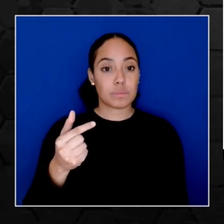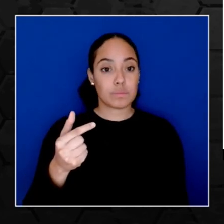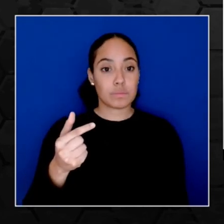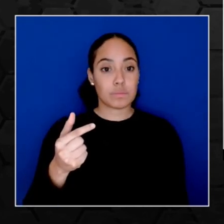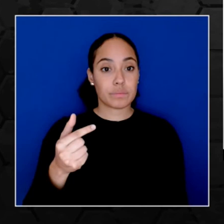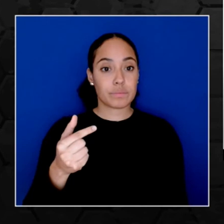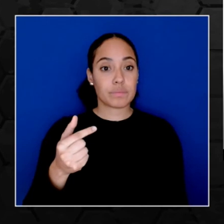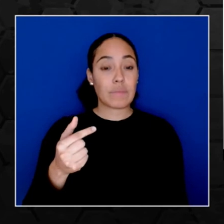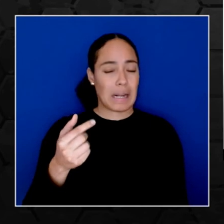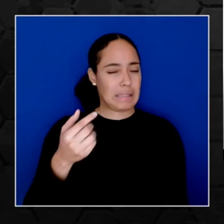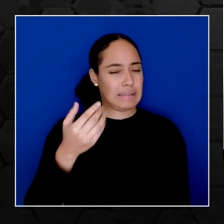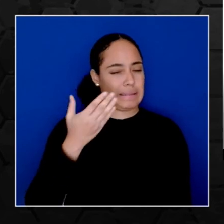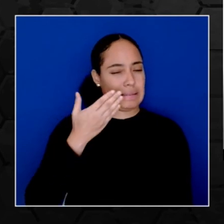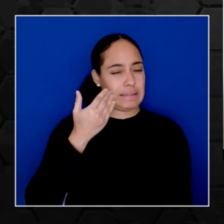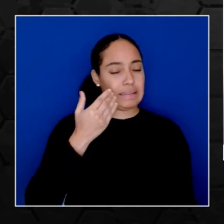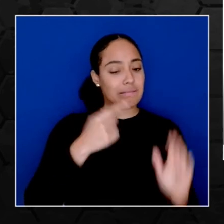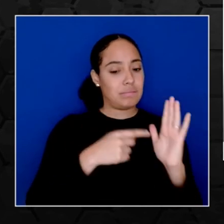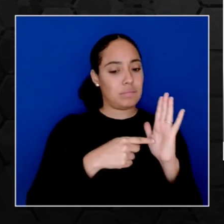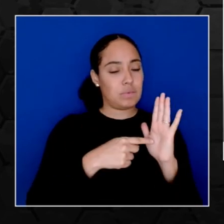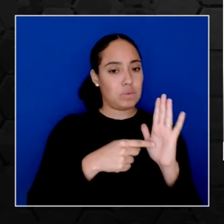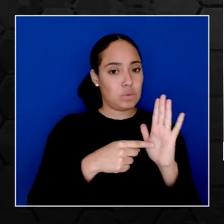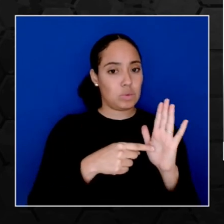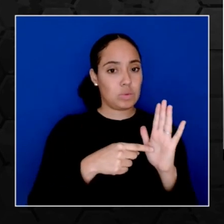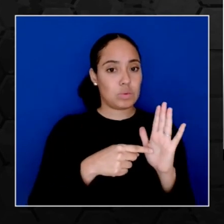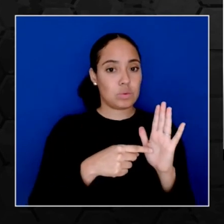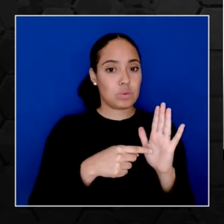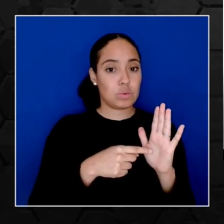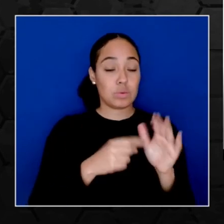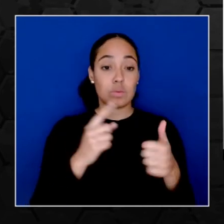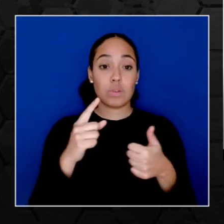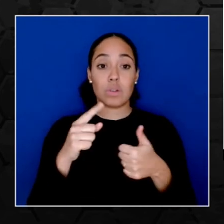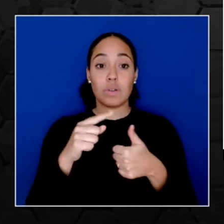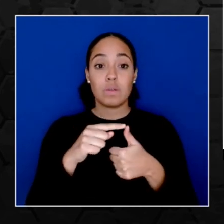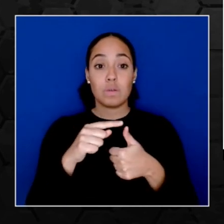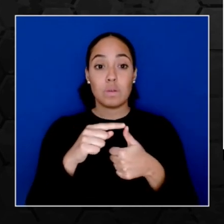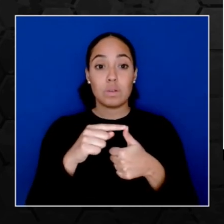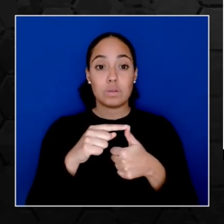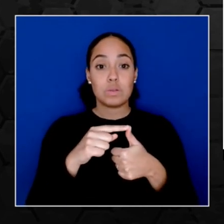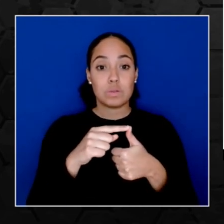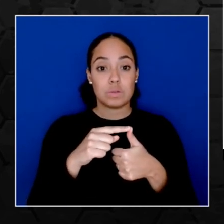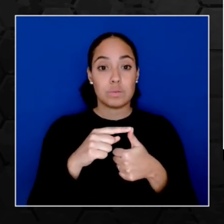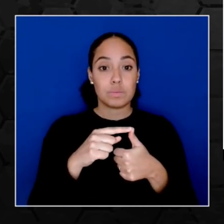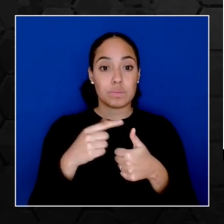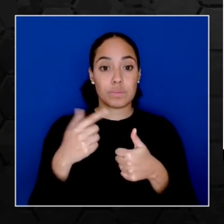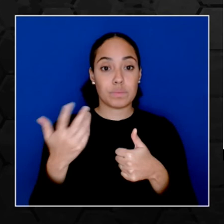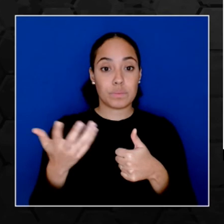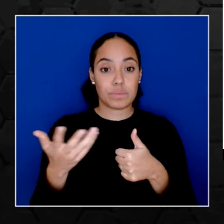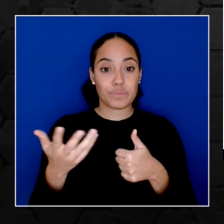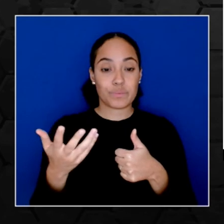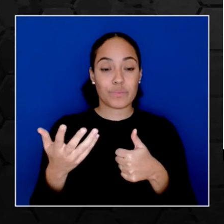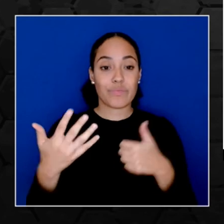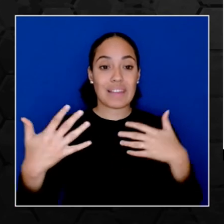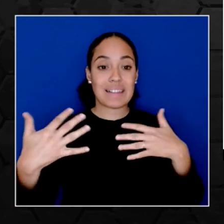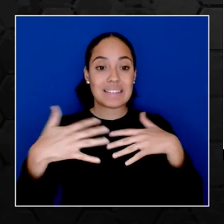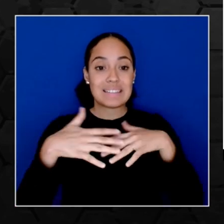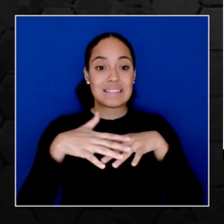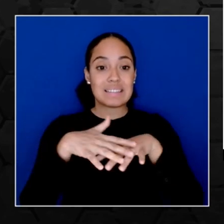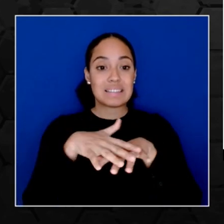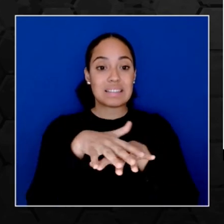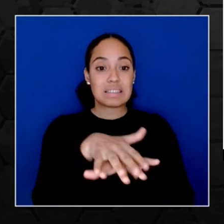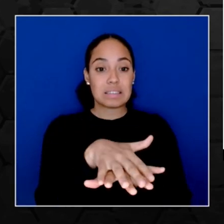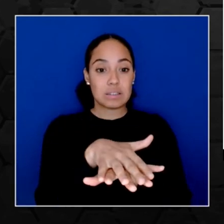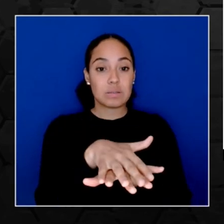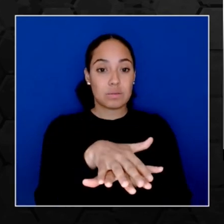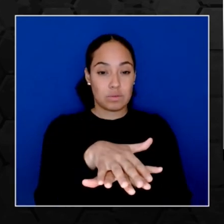ago. And in this, the first place I'll be going now is the integration. And in here, there are a couple of channels that